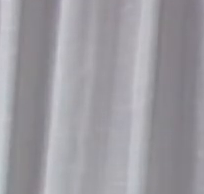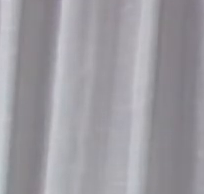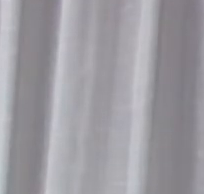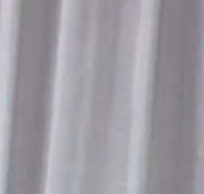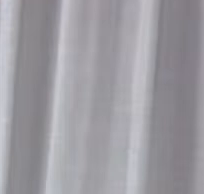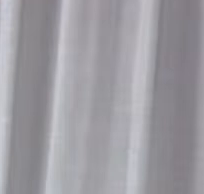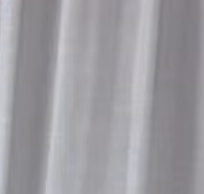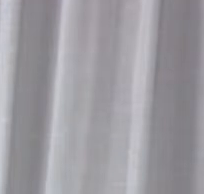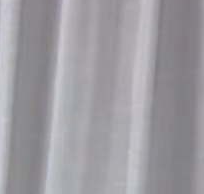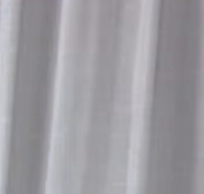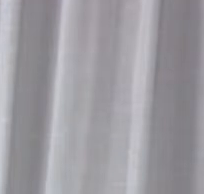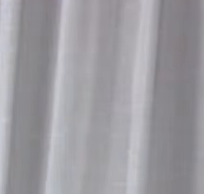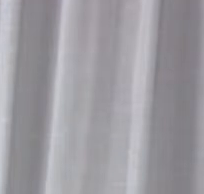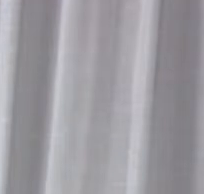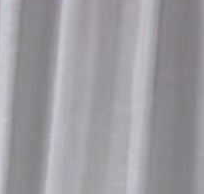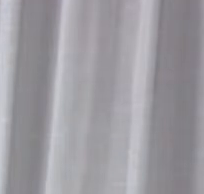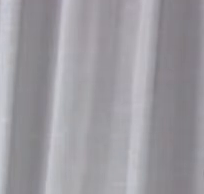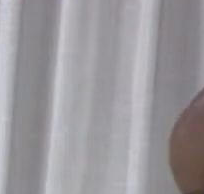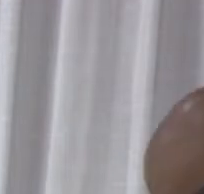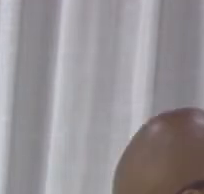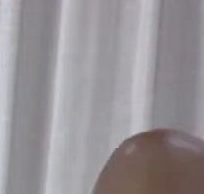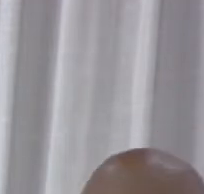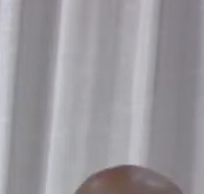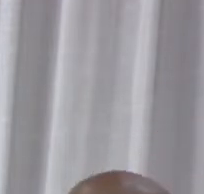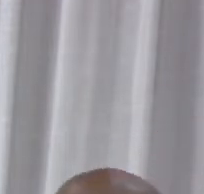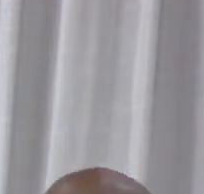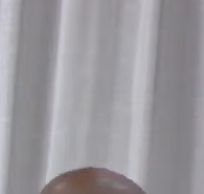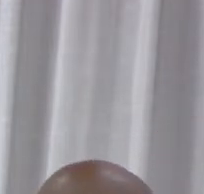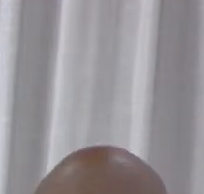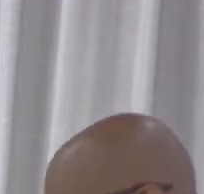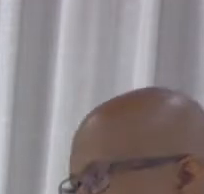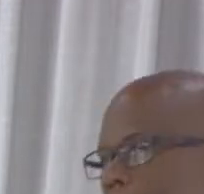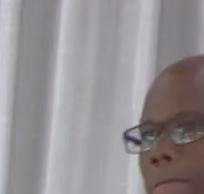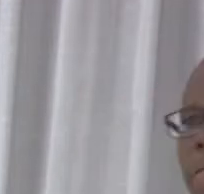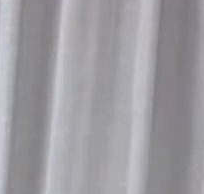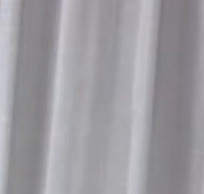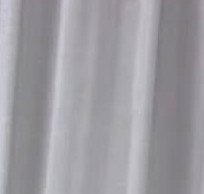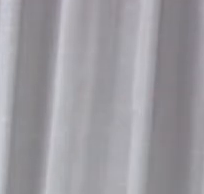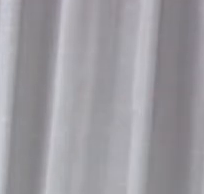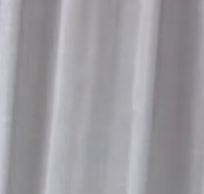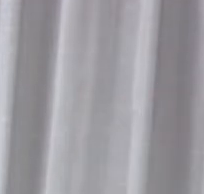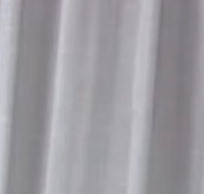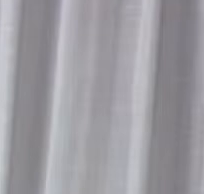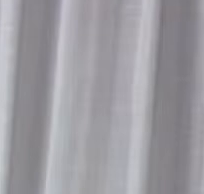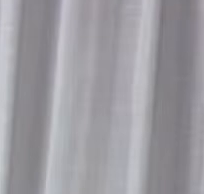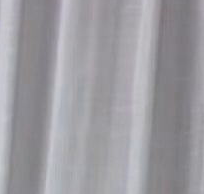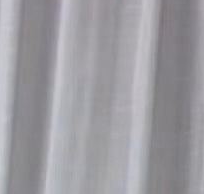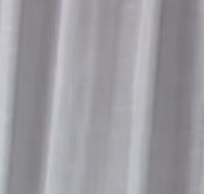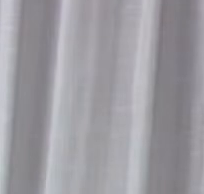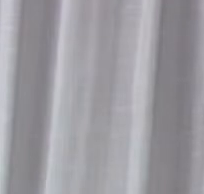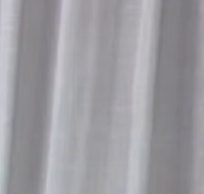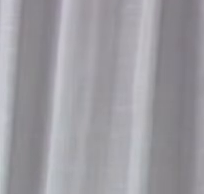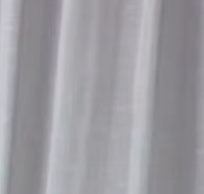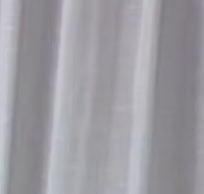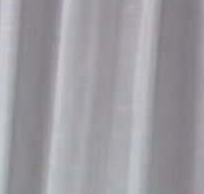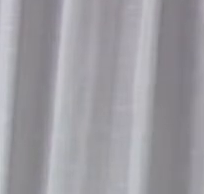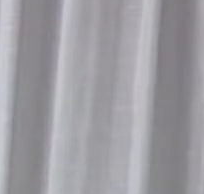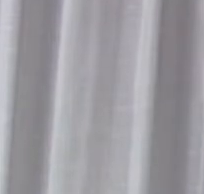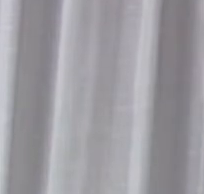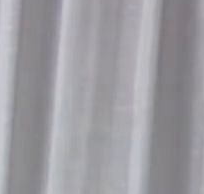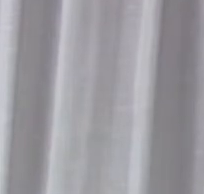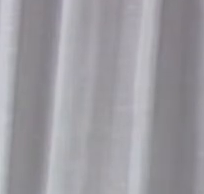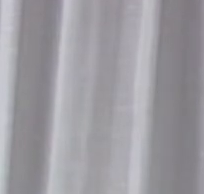us, to pay for our sins. The Bible says in 1 Peter 1, verses 18 through